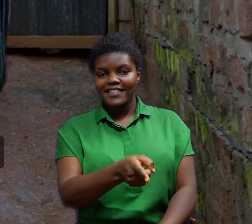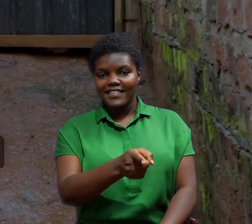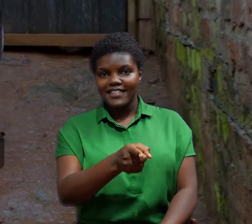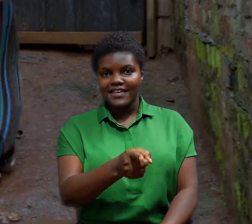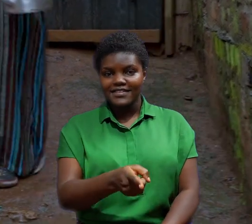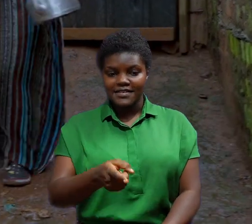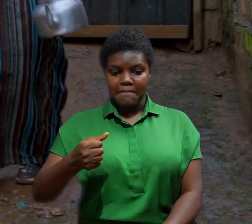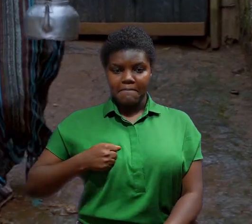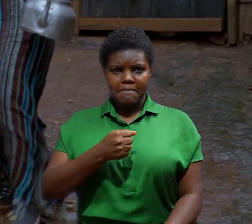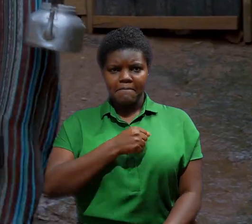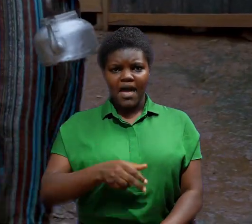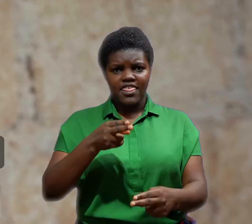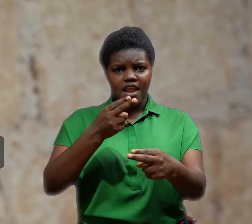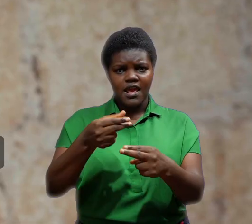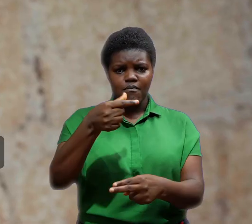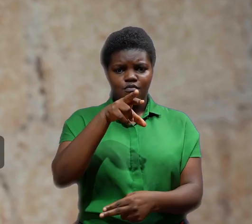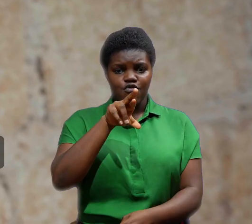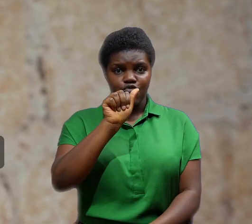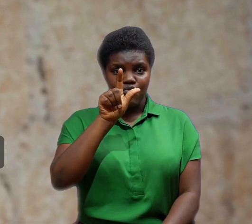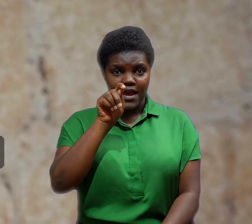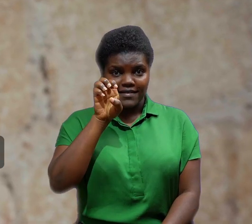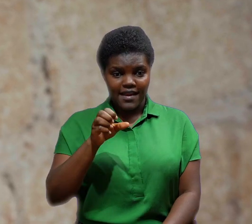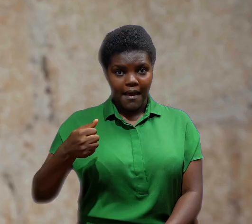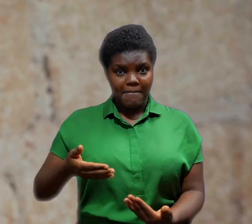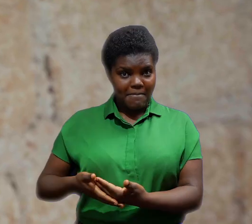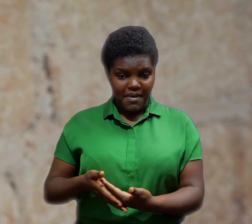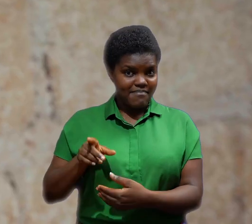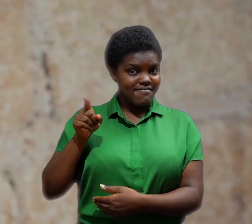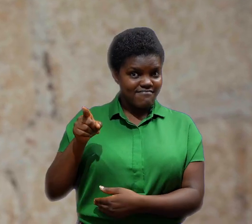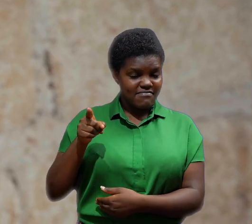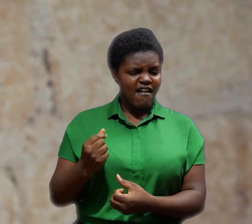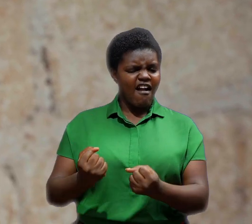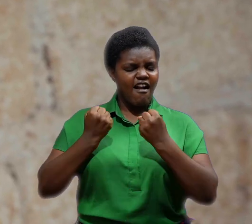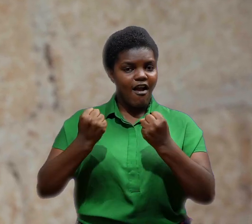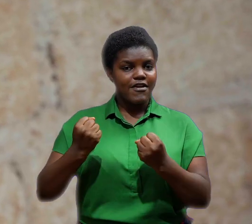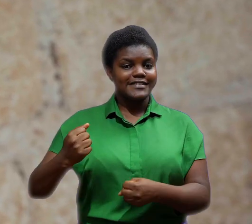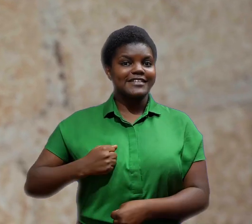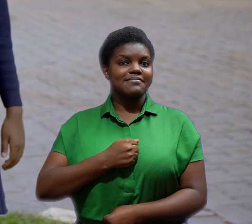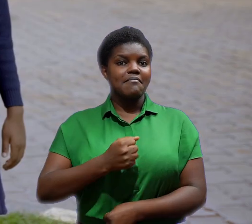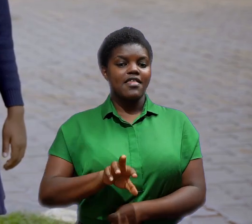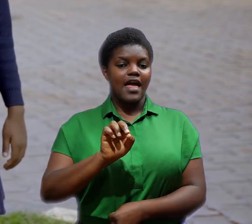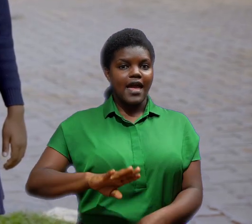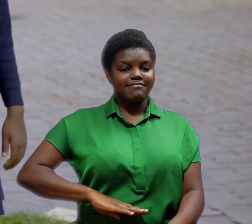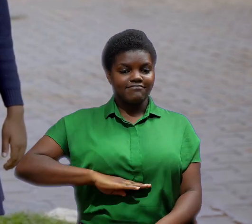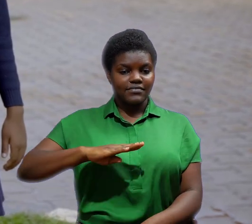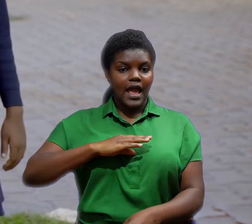This is Mommy Greta, a courageous mother of an 8-year-old